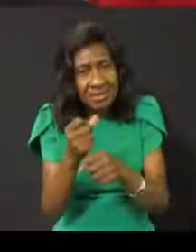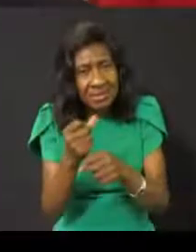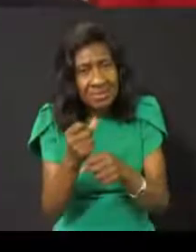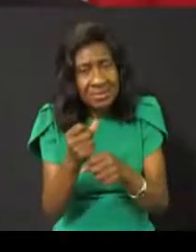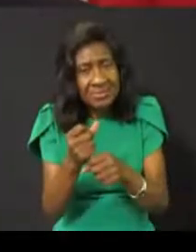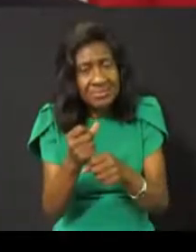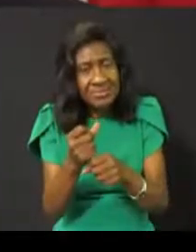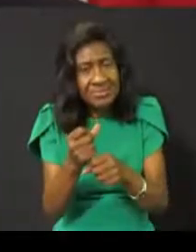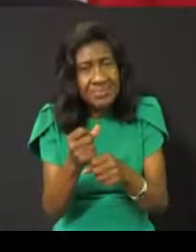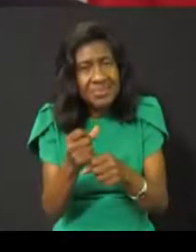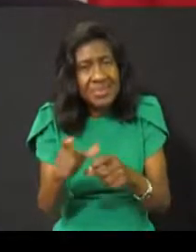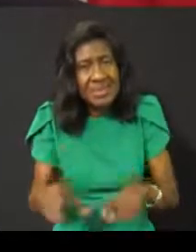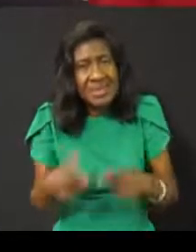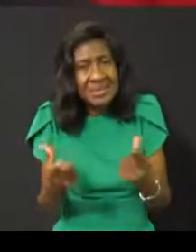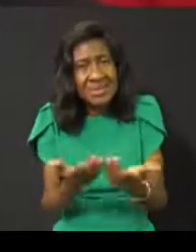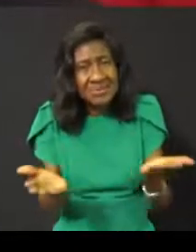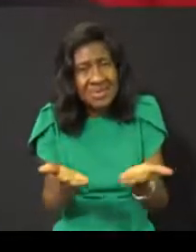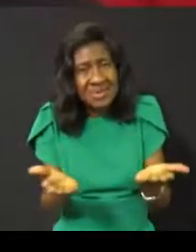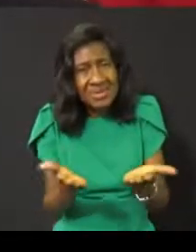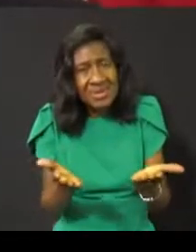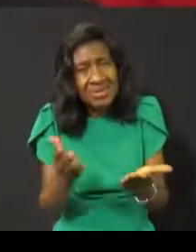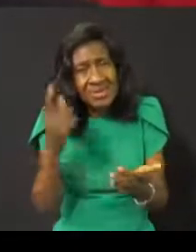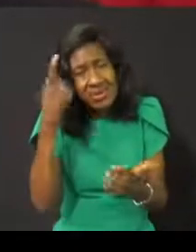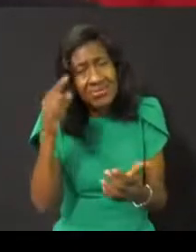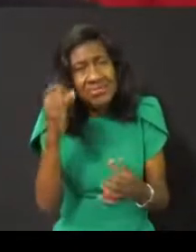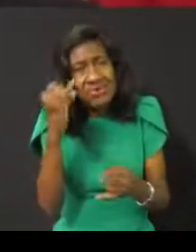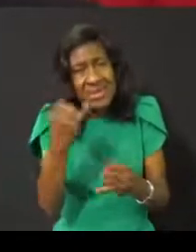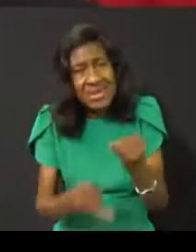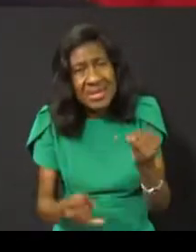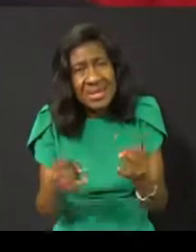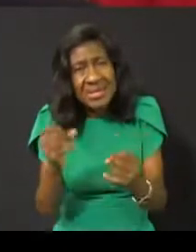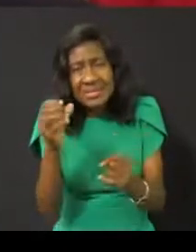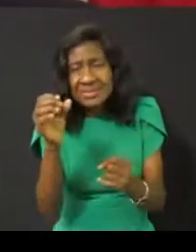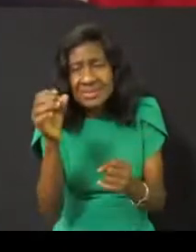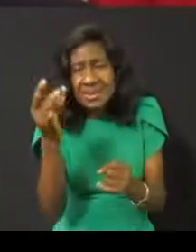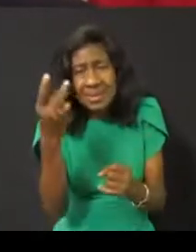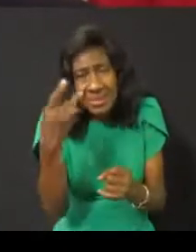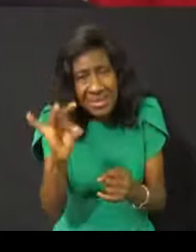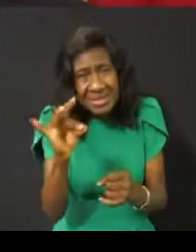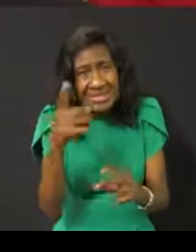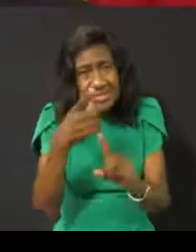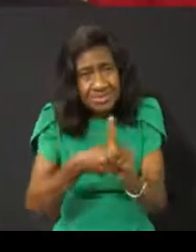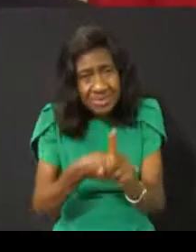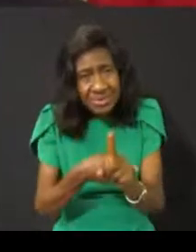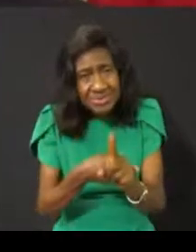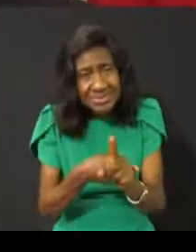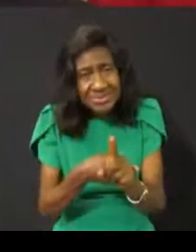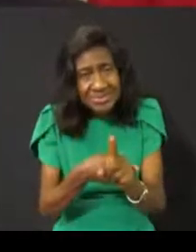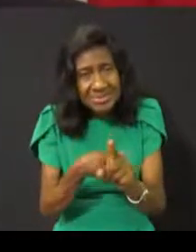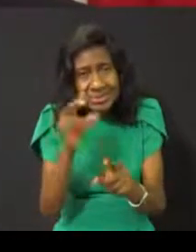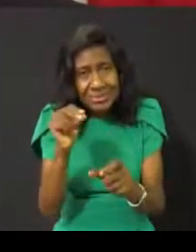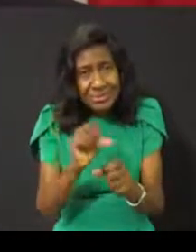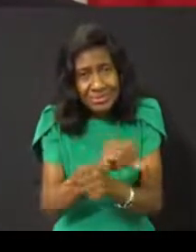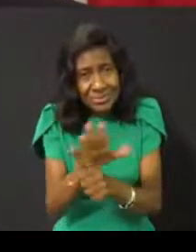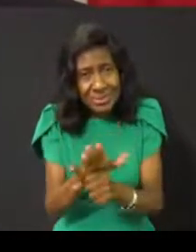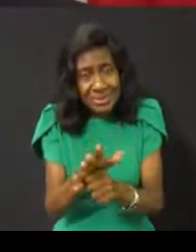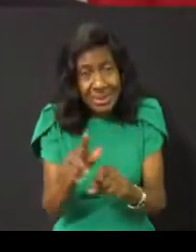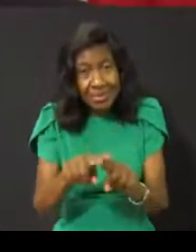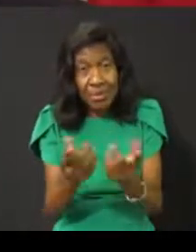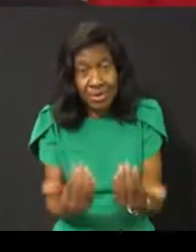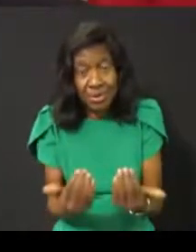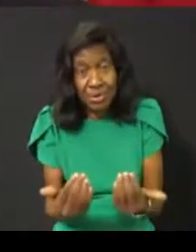living here for the last 18 months and keeping COVID out, but it's now here. So we're going to have to